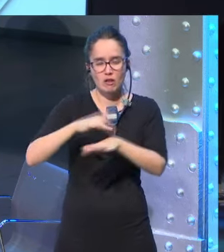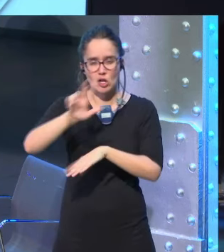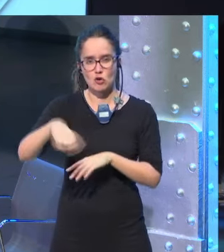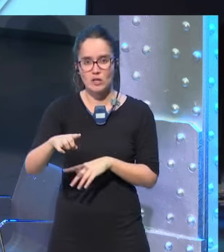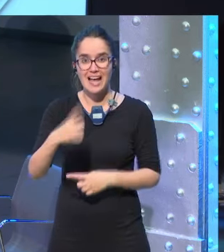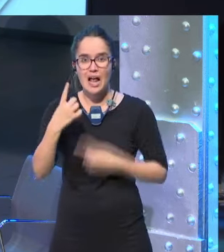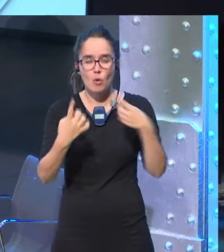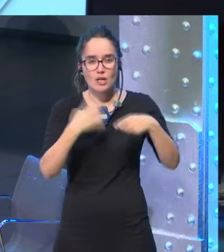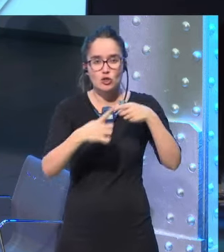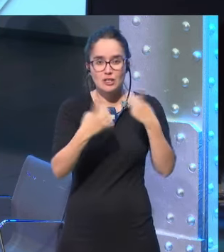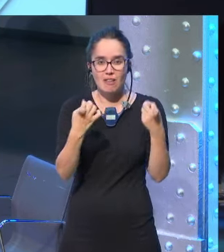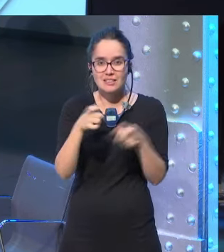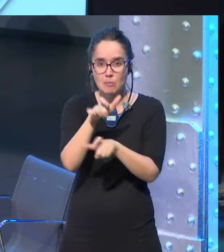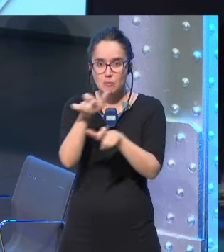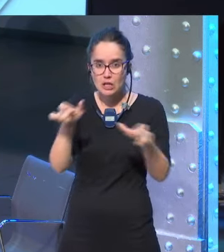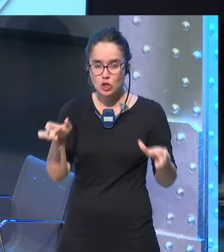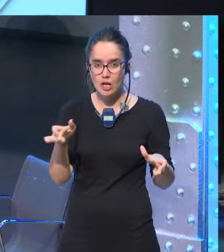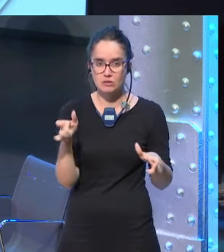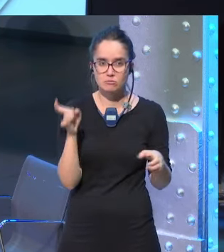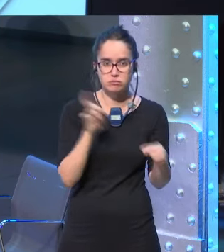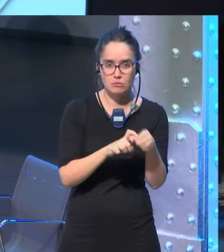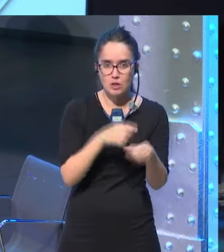and digital craftsmanship.